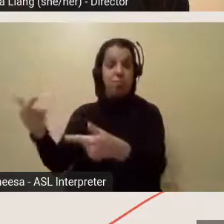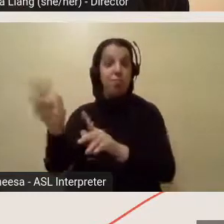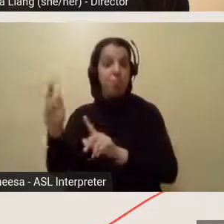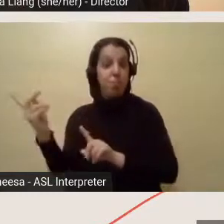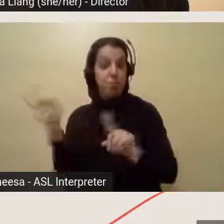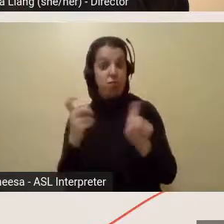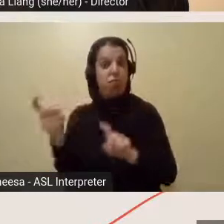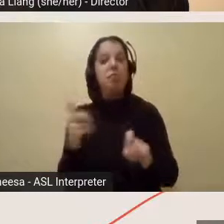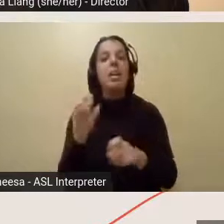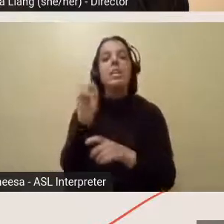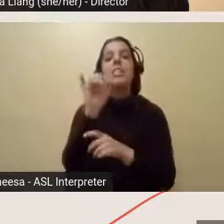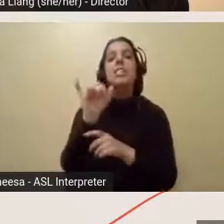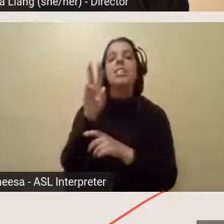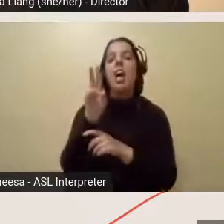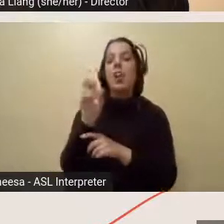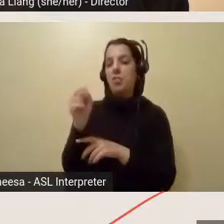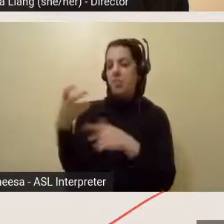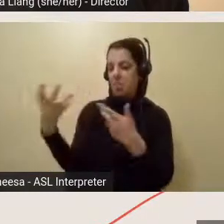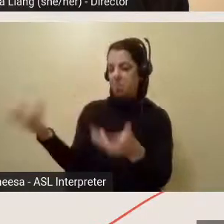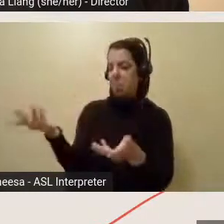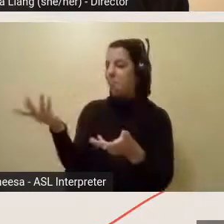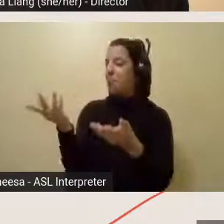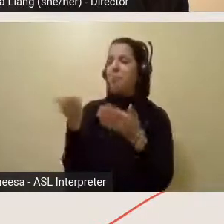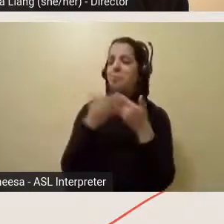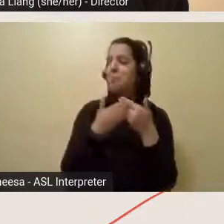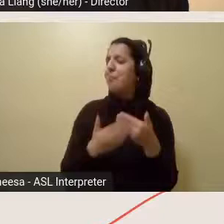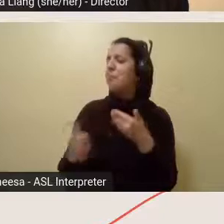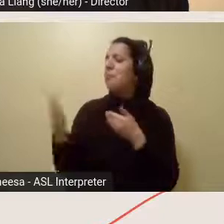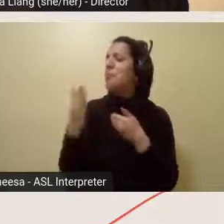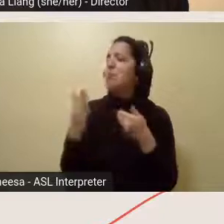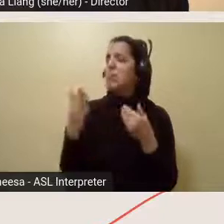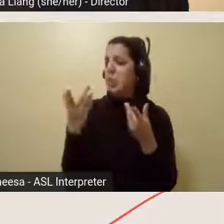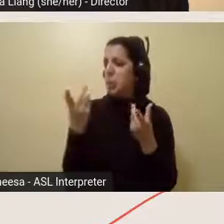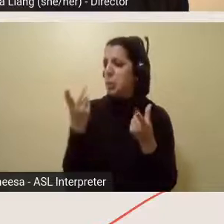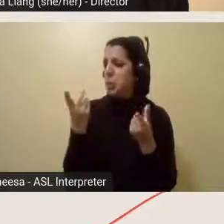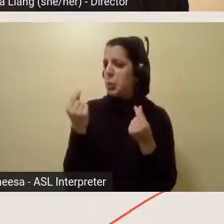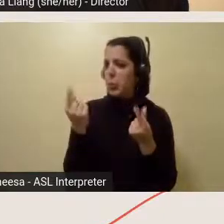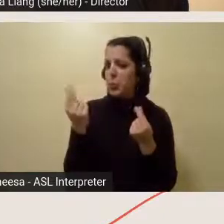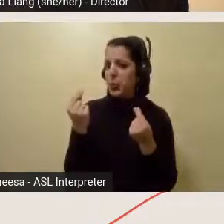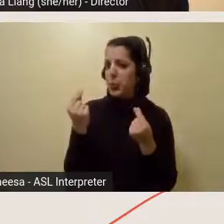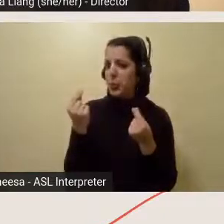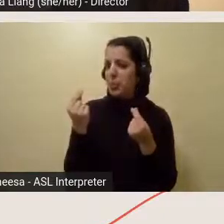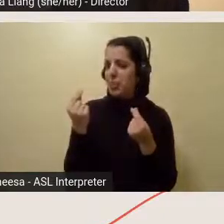Cyrus, where do we go from here? And like from the end of this,